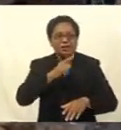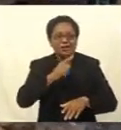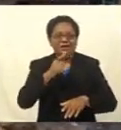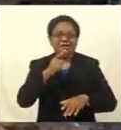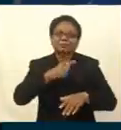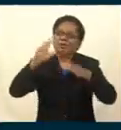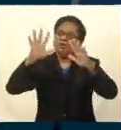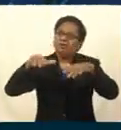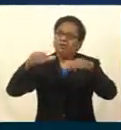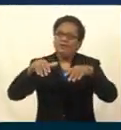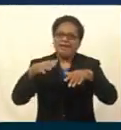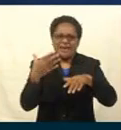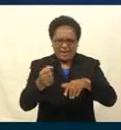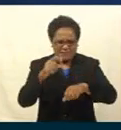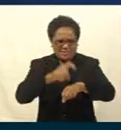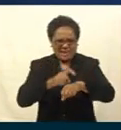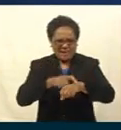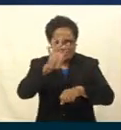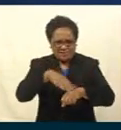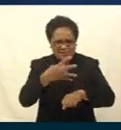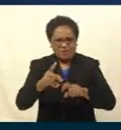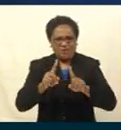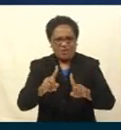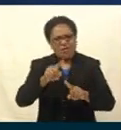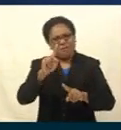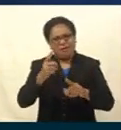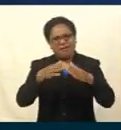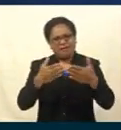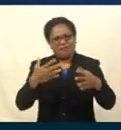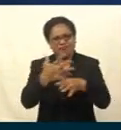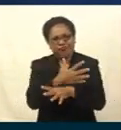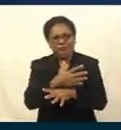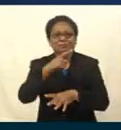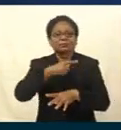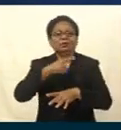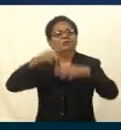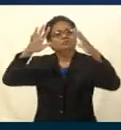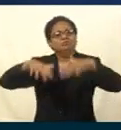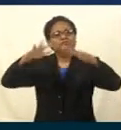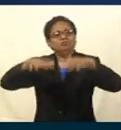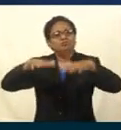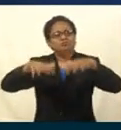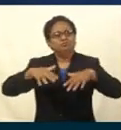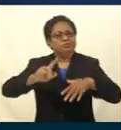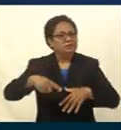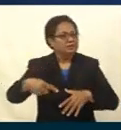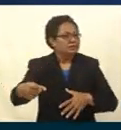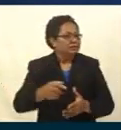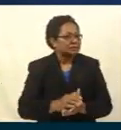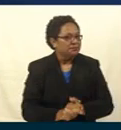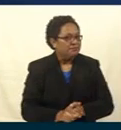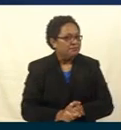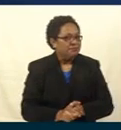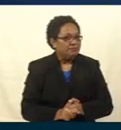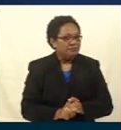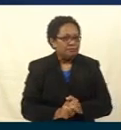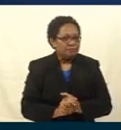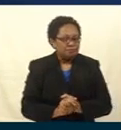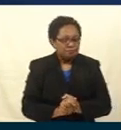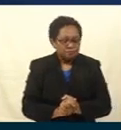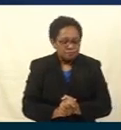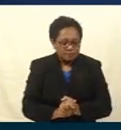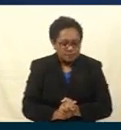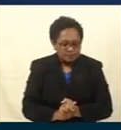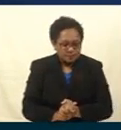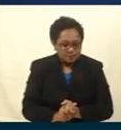completion timeline. We've got another 6 weeks because we want to now